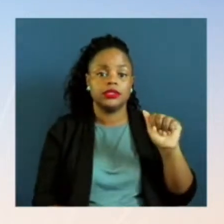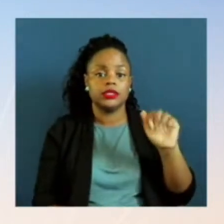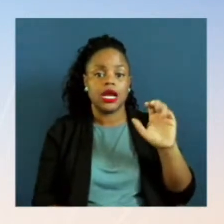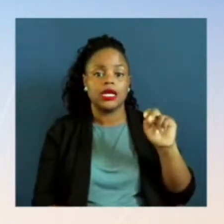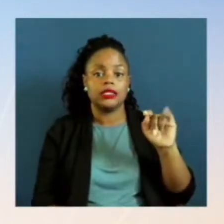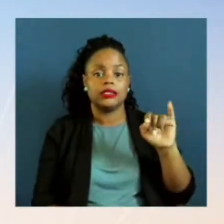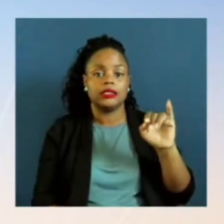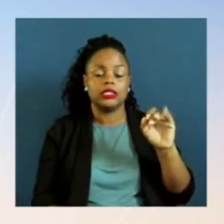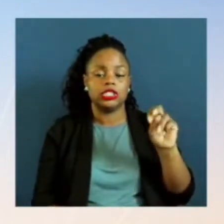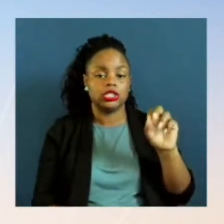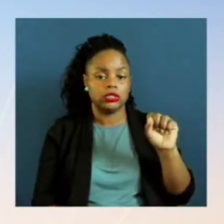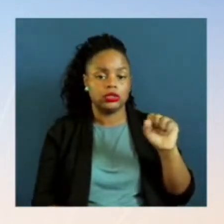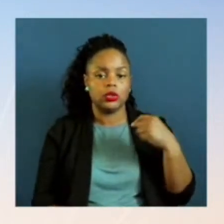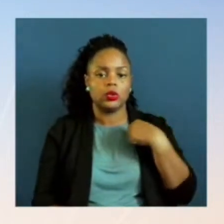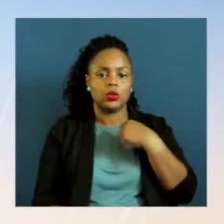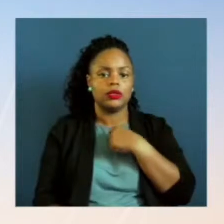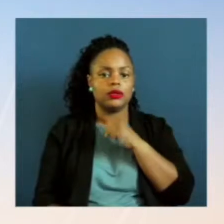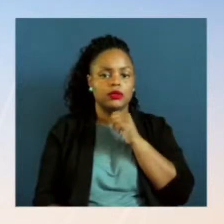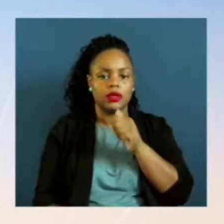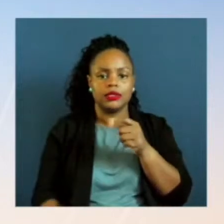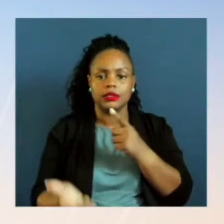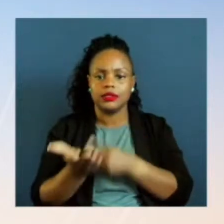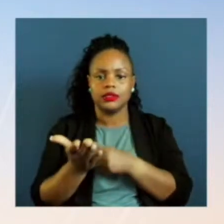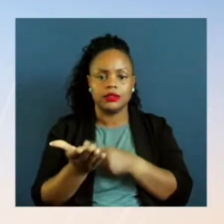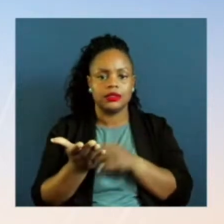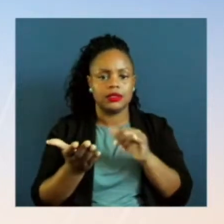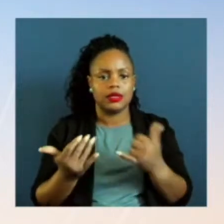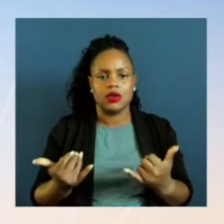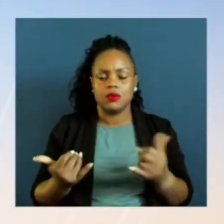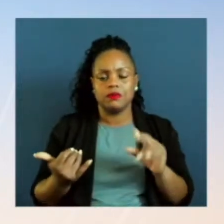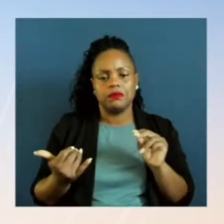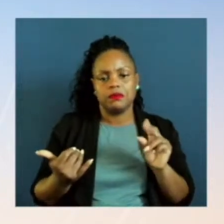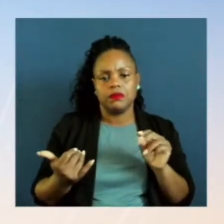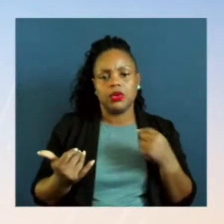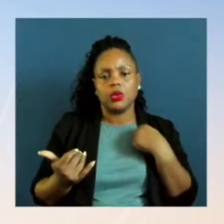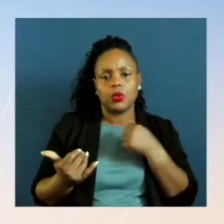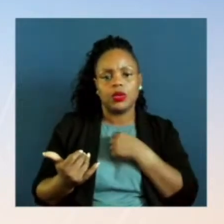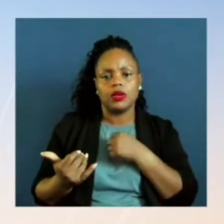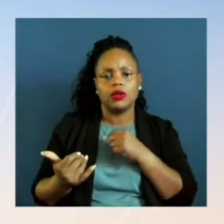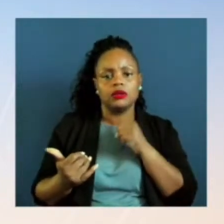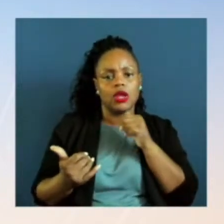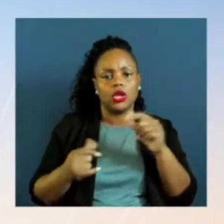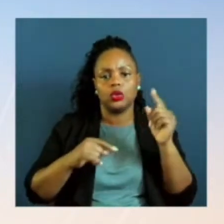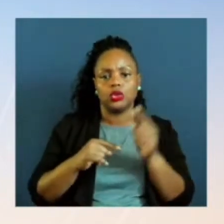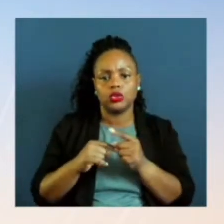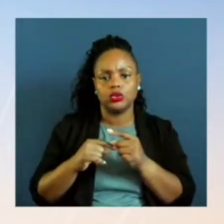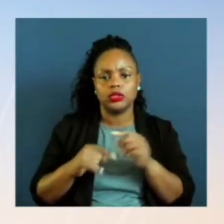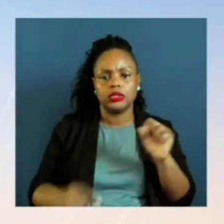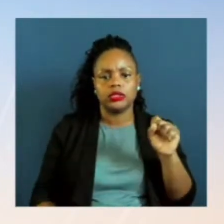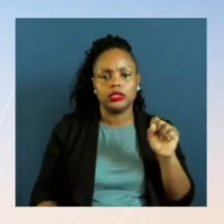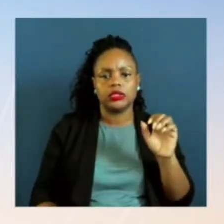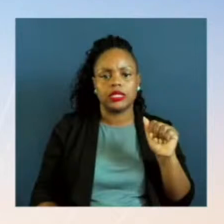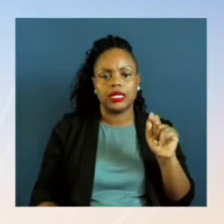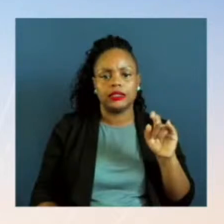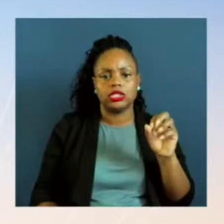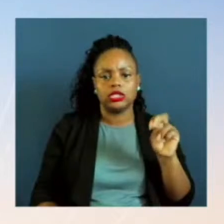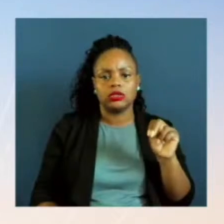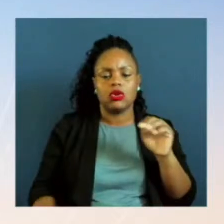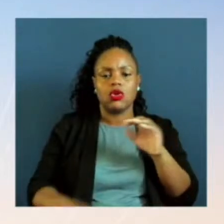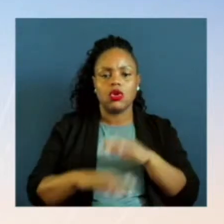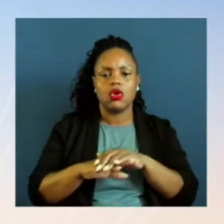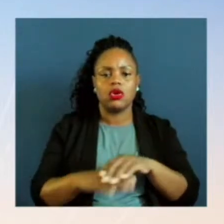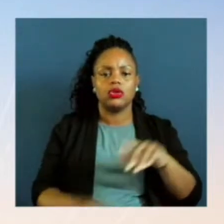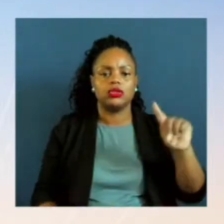or pursued. We've not reduced sanctions pressure on the Taliban leaders or the significant restrictions on their access to the international